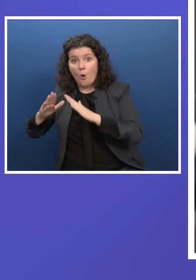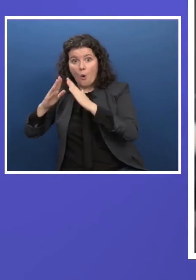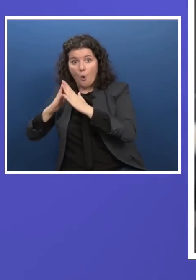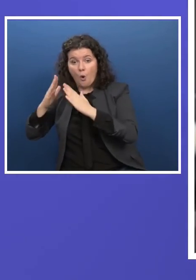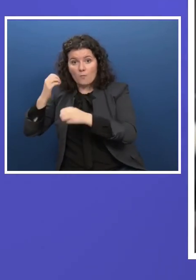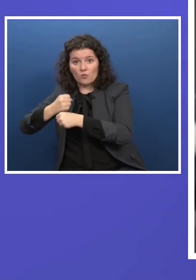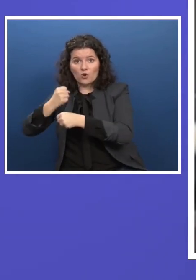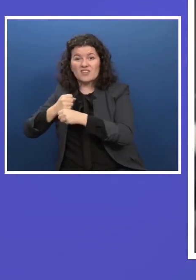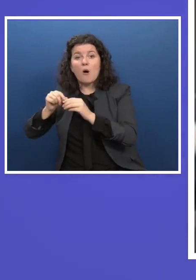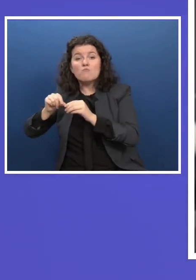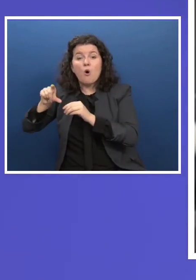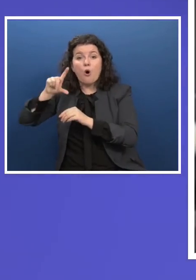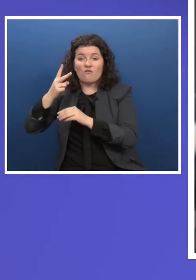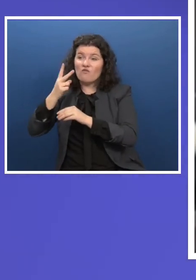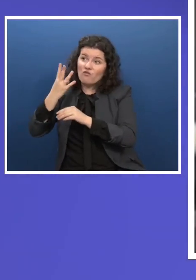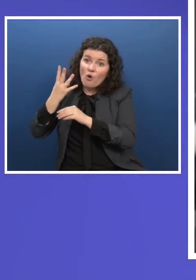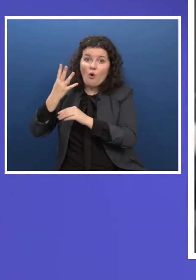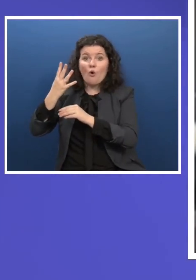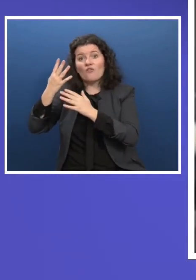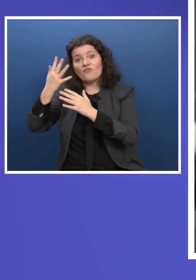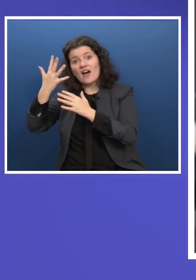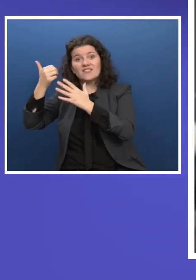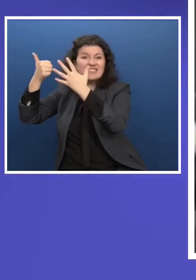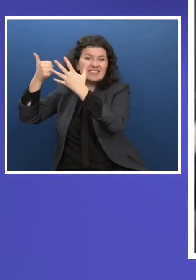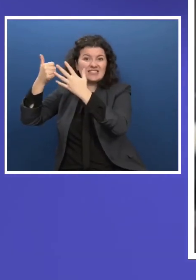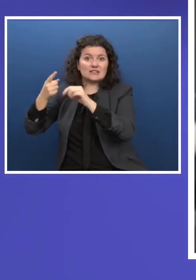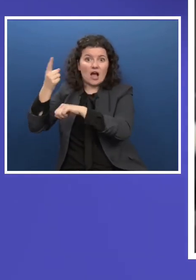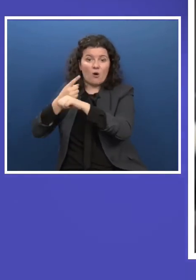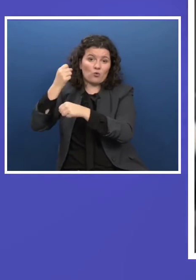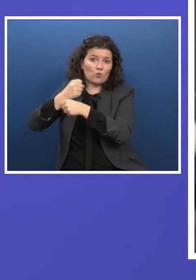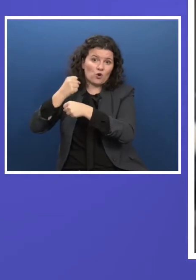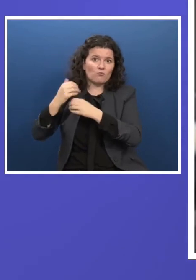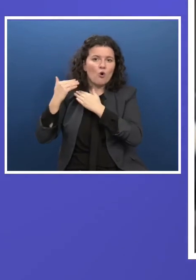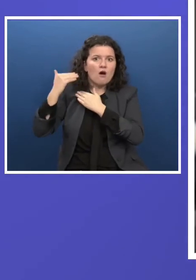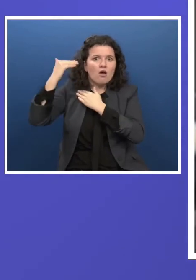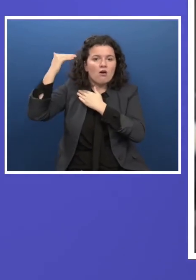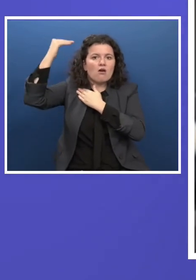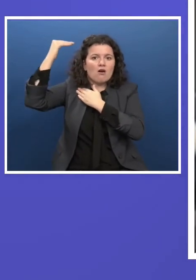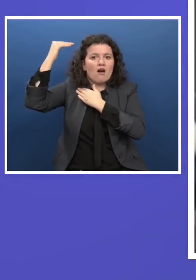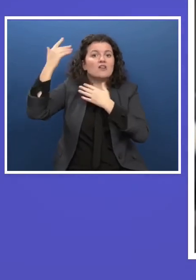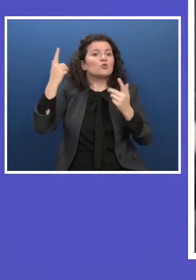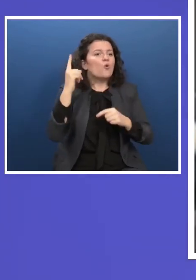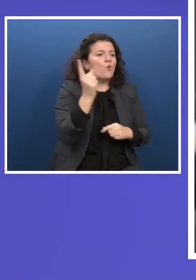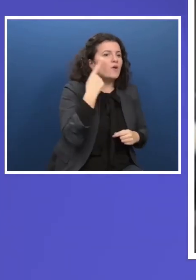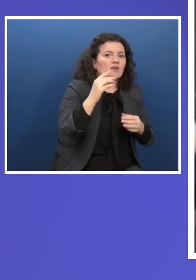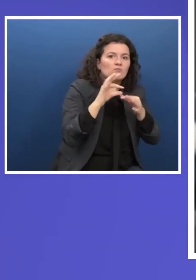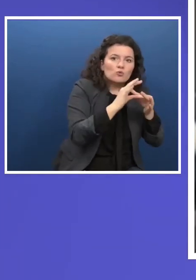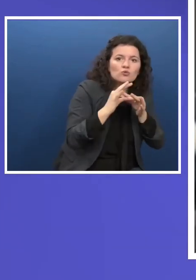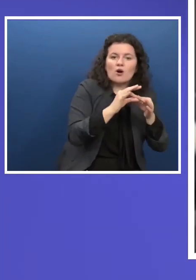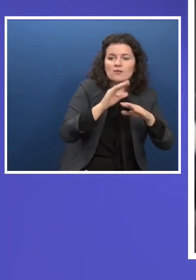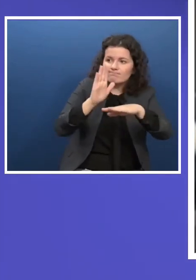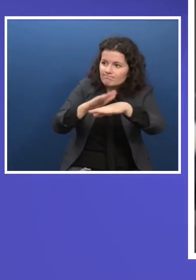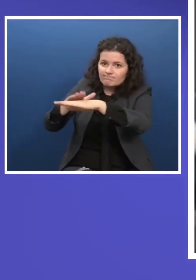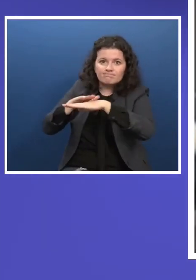unions and ensuring that as part of the Decent Work platform, organizing and collective bargaining are part of that decent